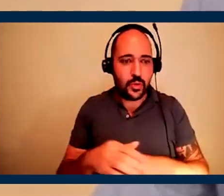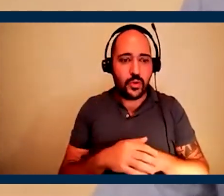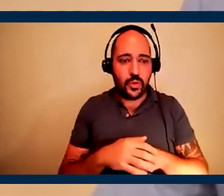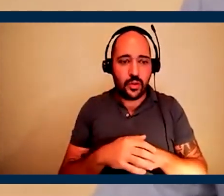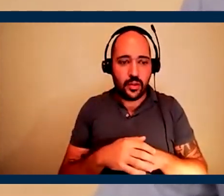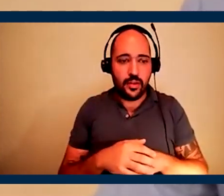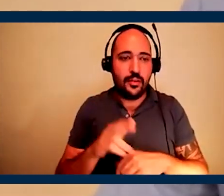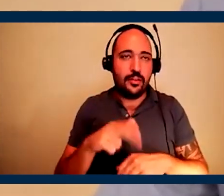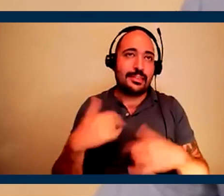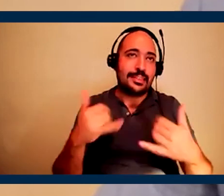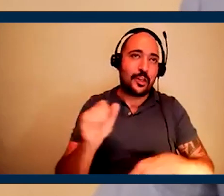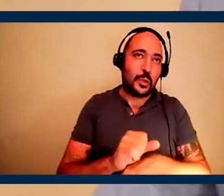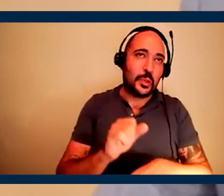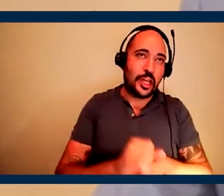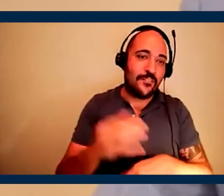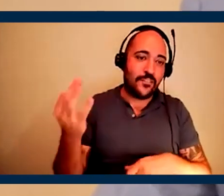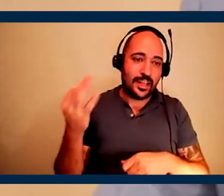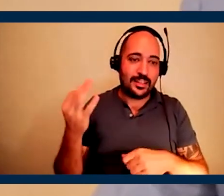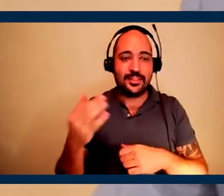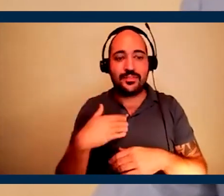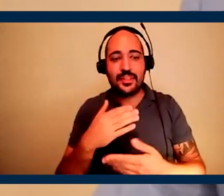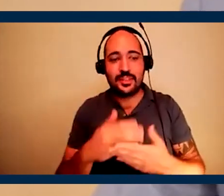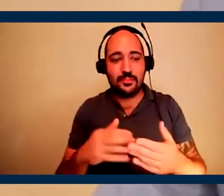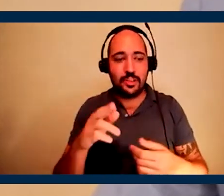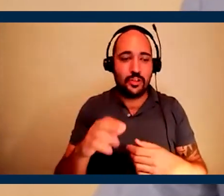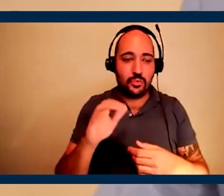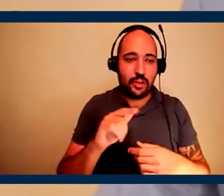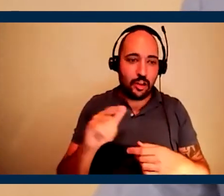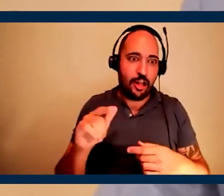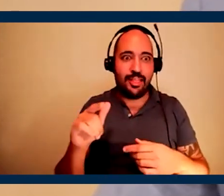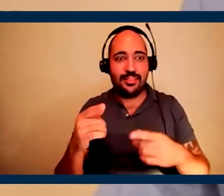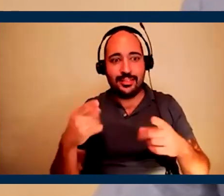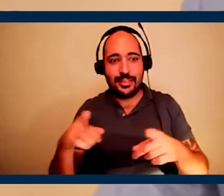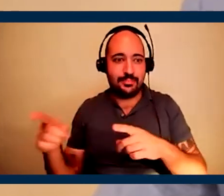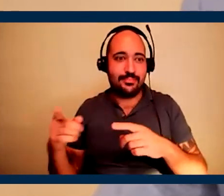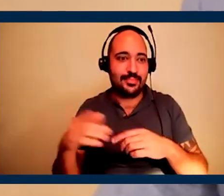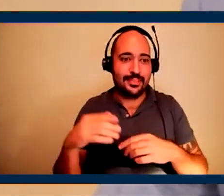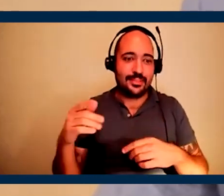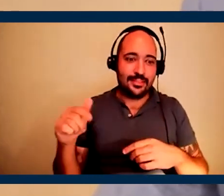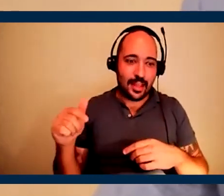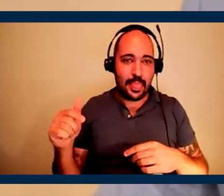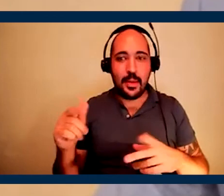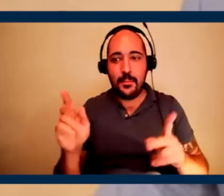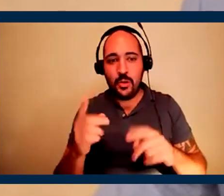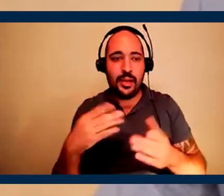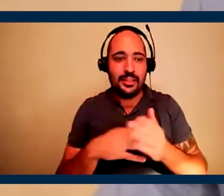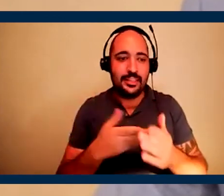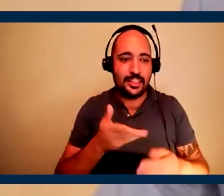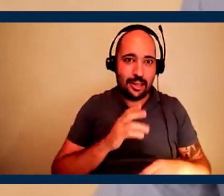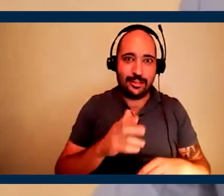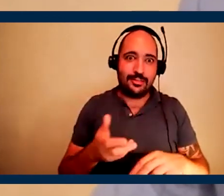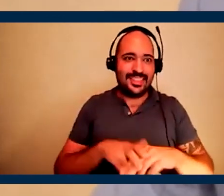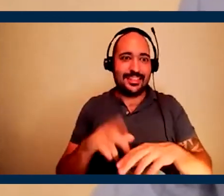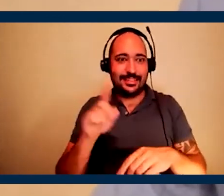course, I still have to work on Friday. We've got some recalls attempts happening here in Los Angeles County, one against our sitting a district